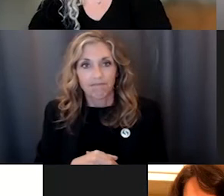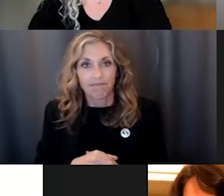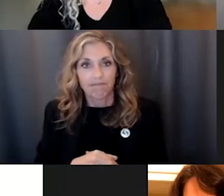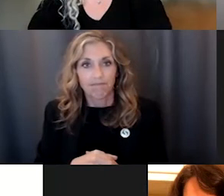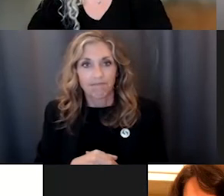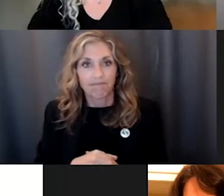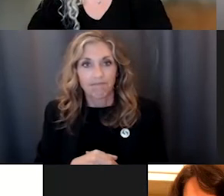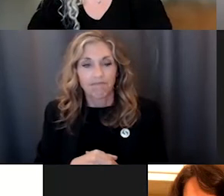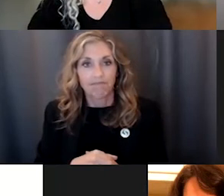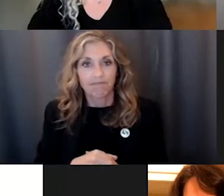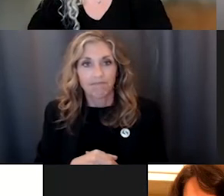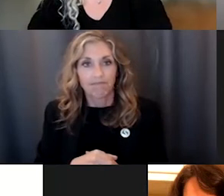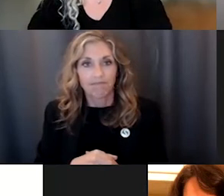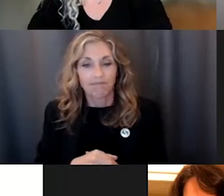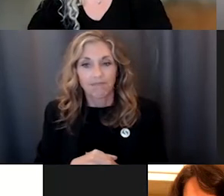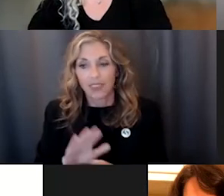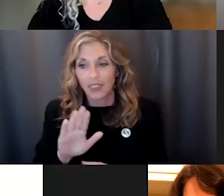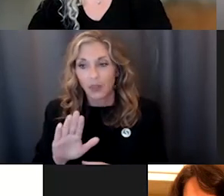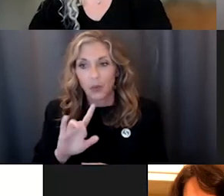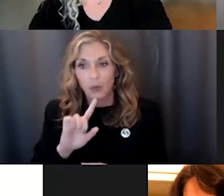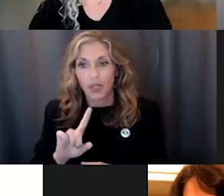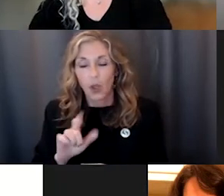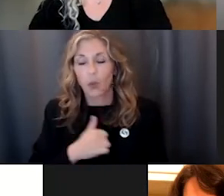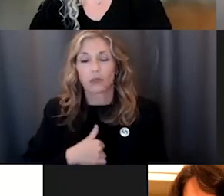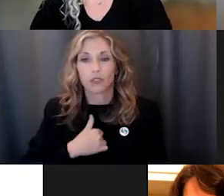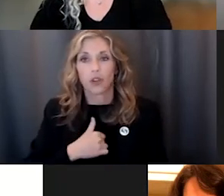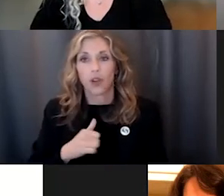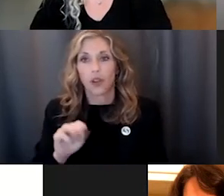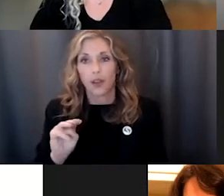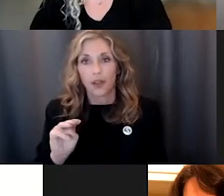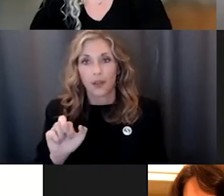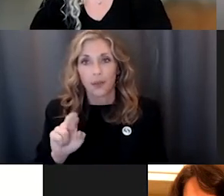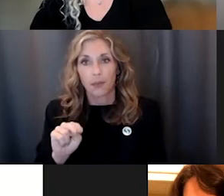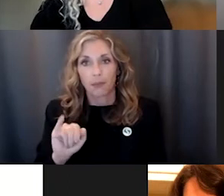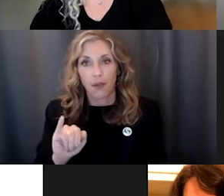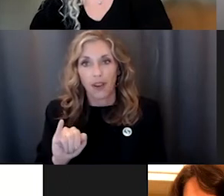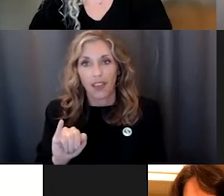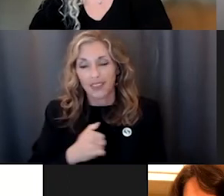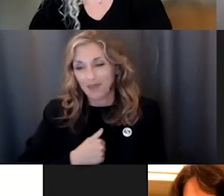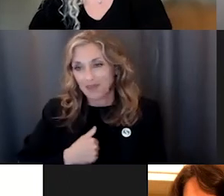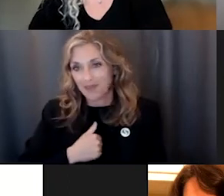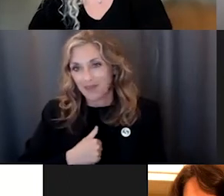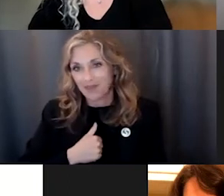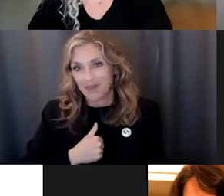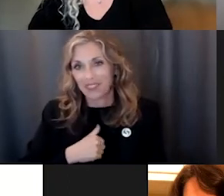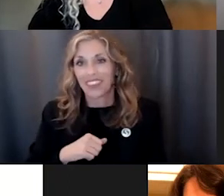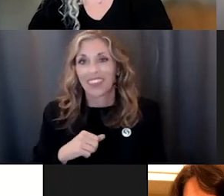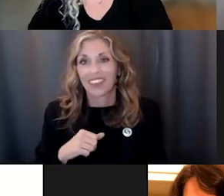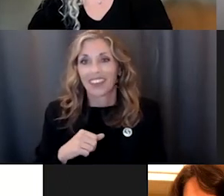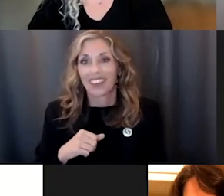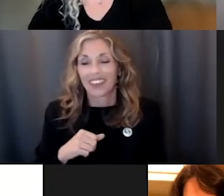yours was, you know, really, oh, sorry, Marni, I'm a Marni, beg your pardon. Marni,